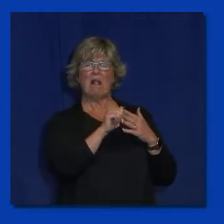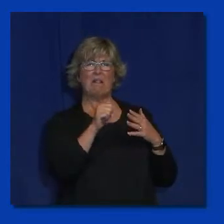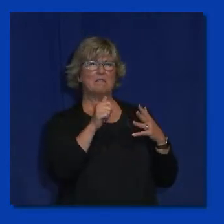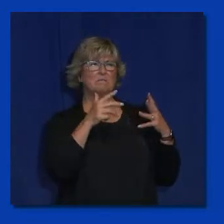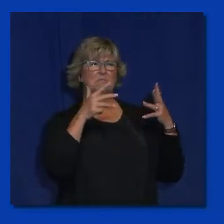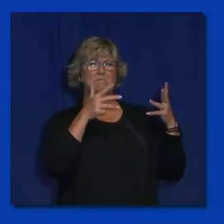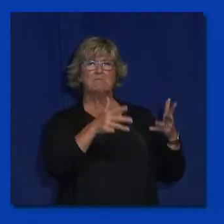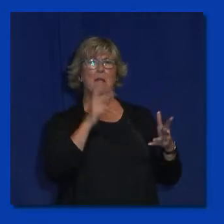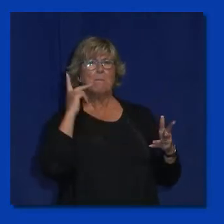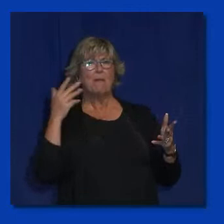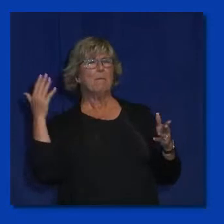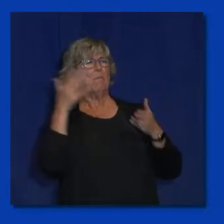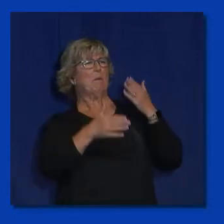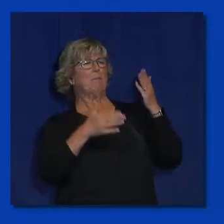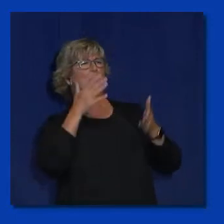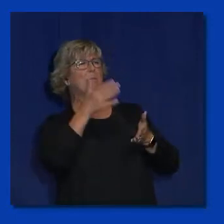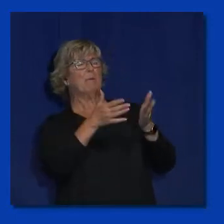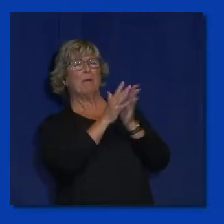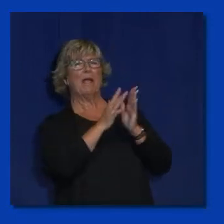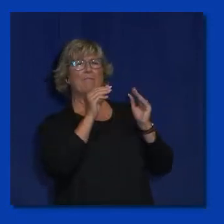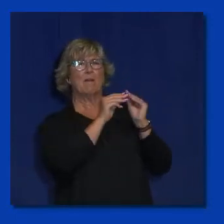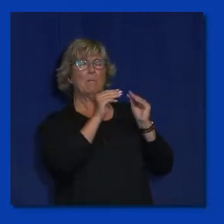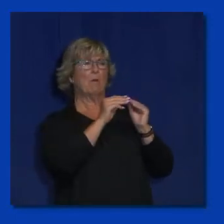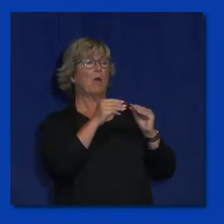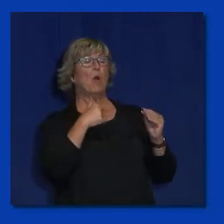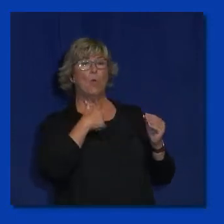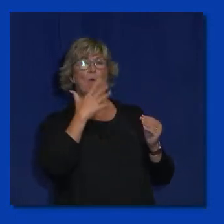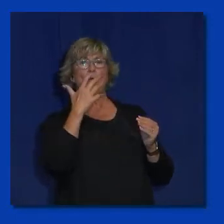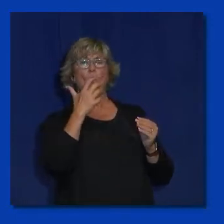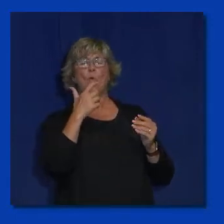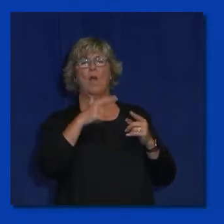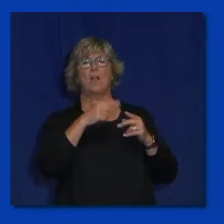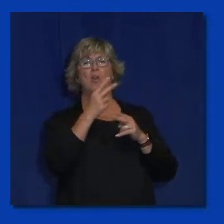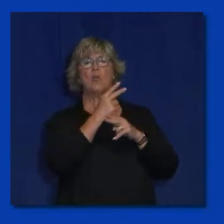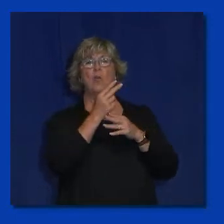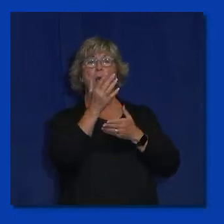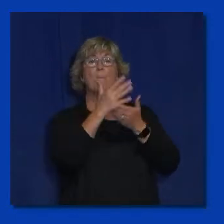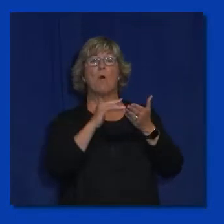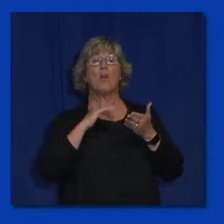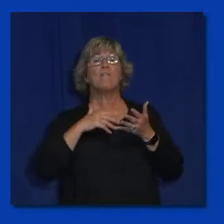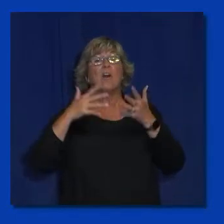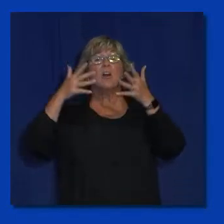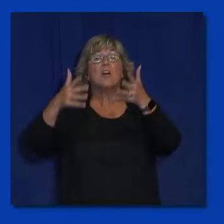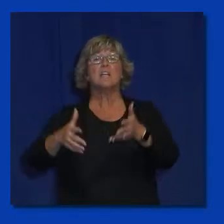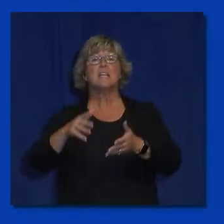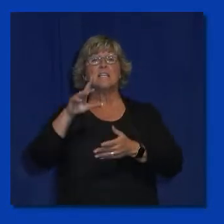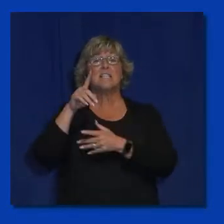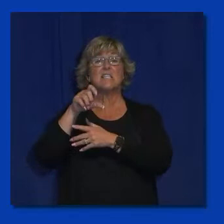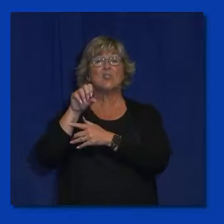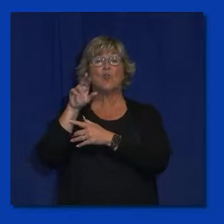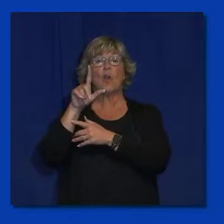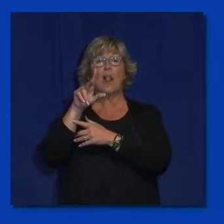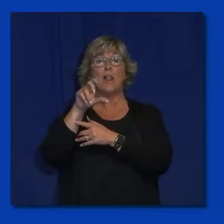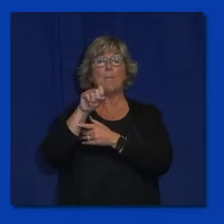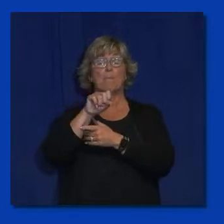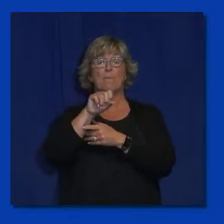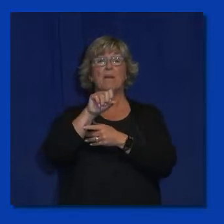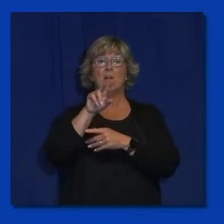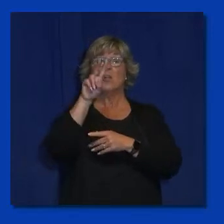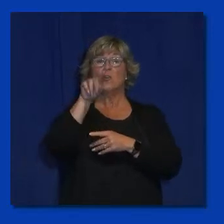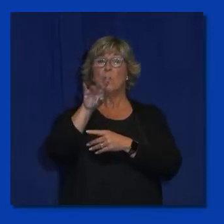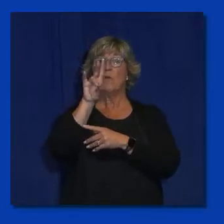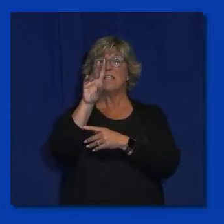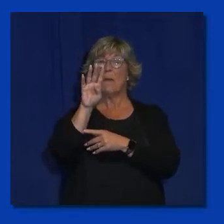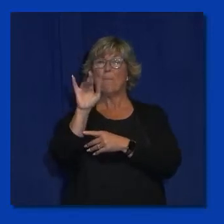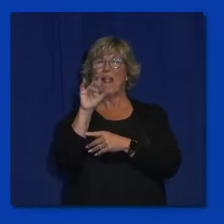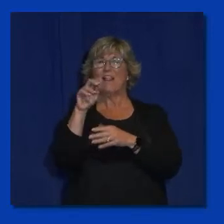of requests that cannot be met with federal money. We're looking to use a portion of our surplus and provide an additional $2.7